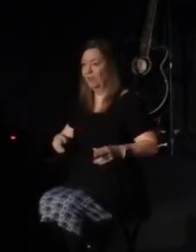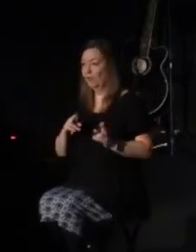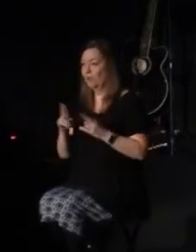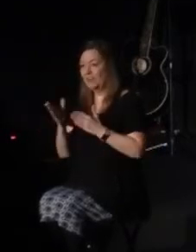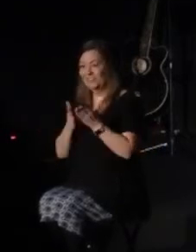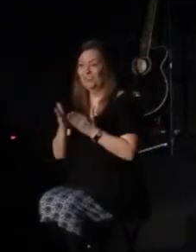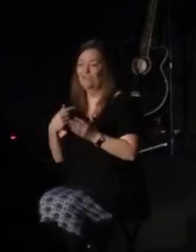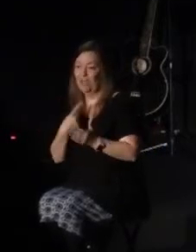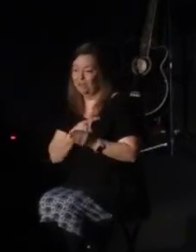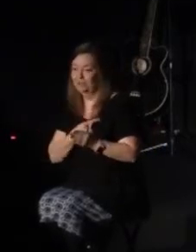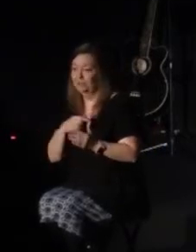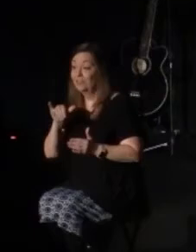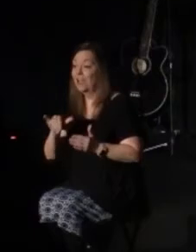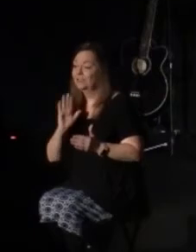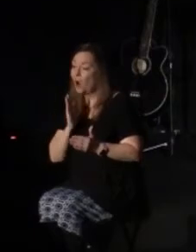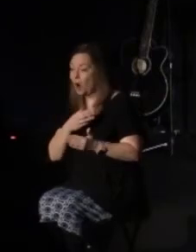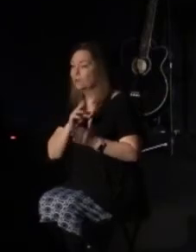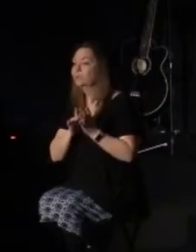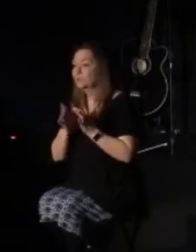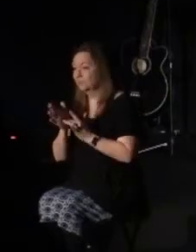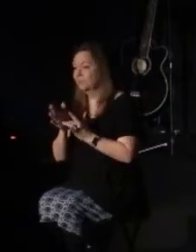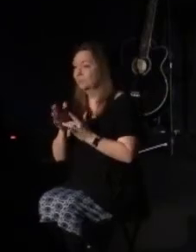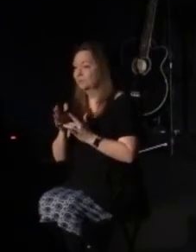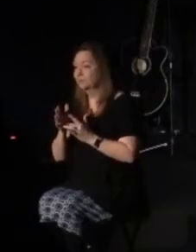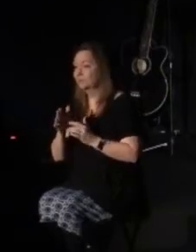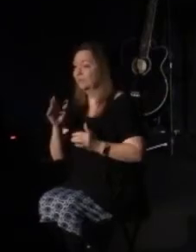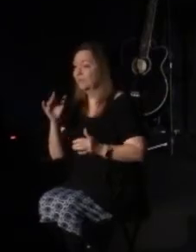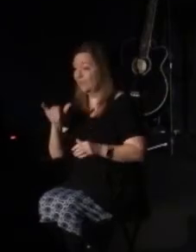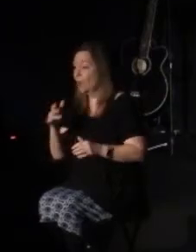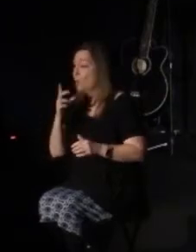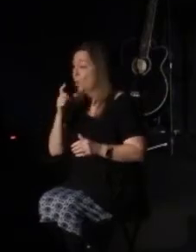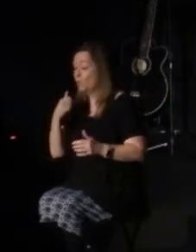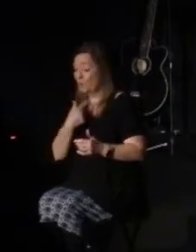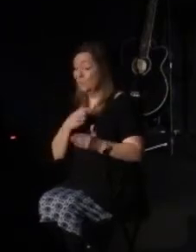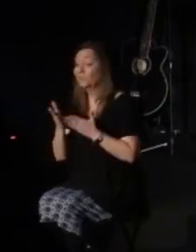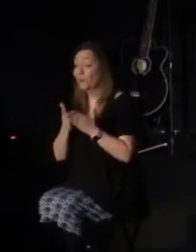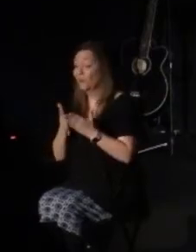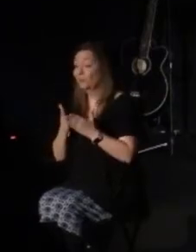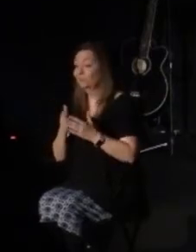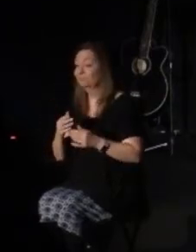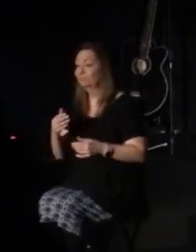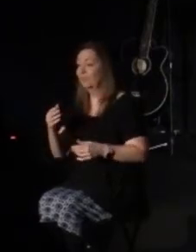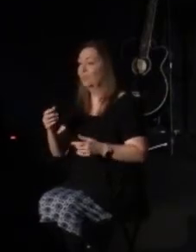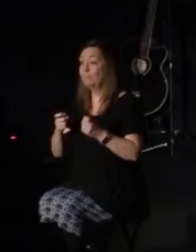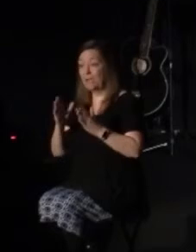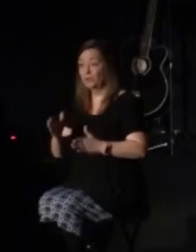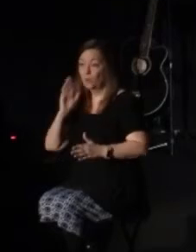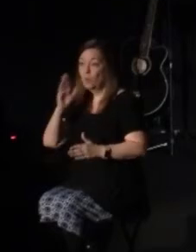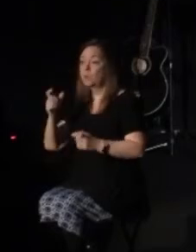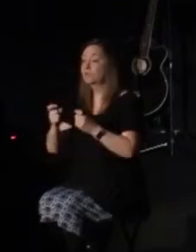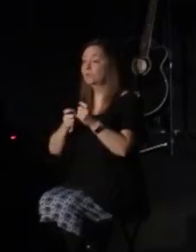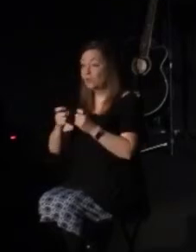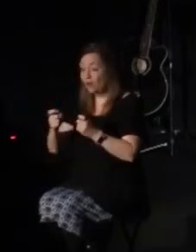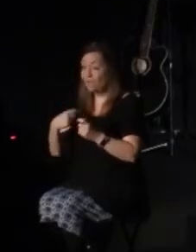serve. You see, when we're willing to do whatever it takes with our time, we get to be served by the master in his house,